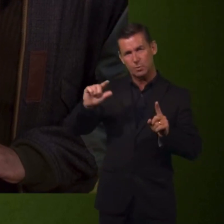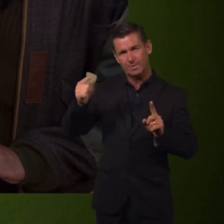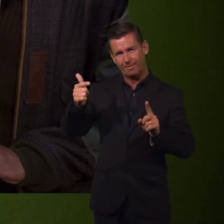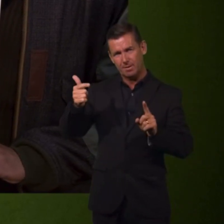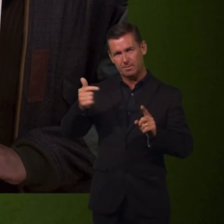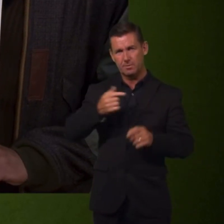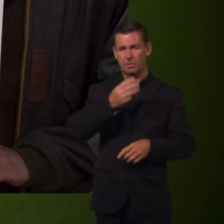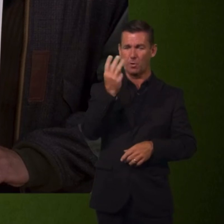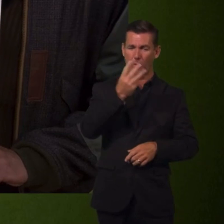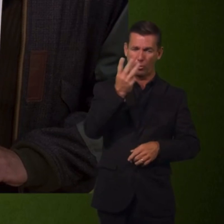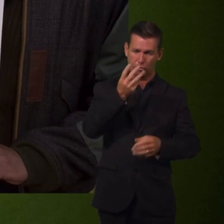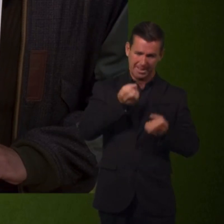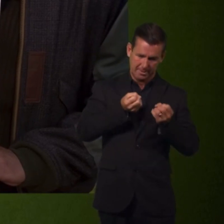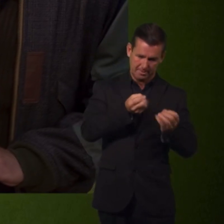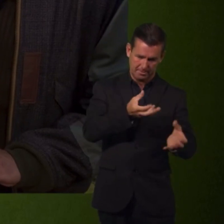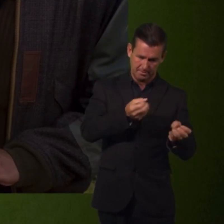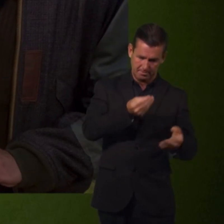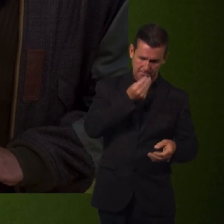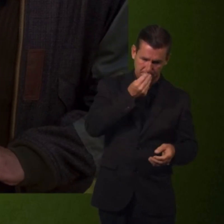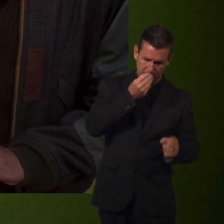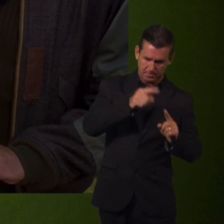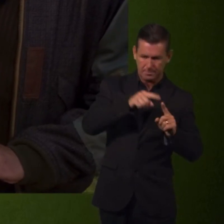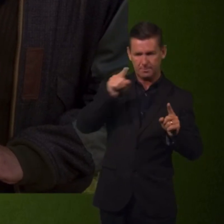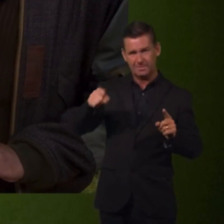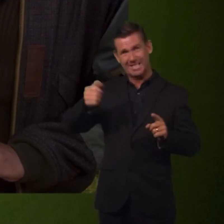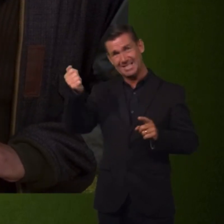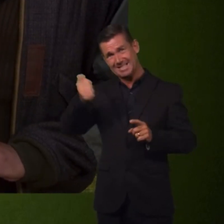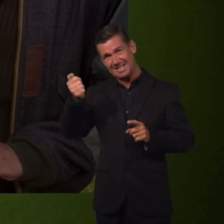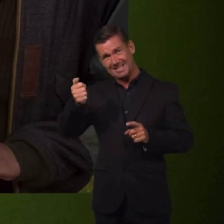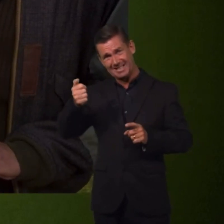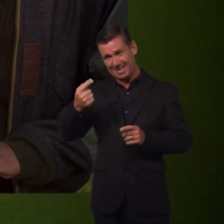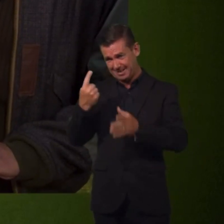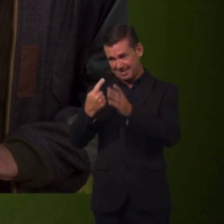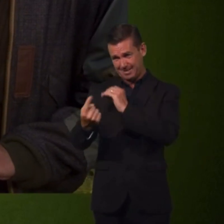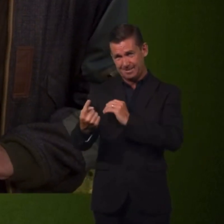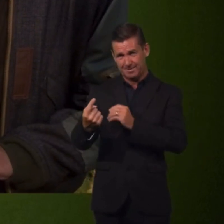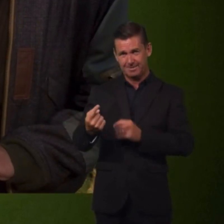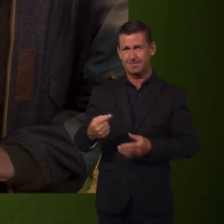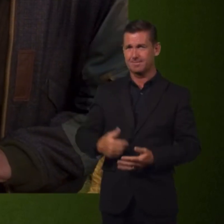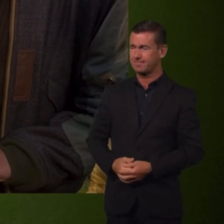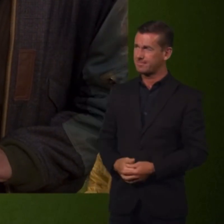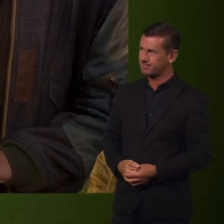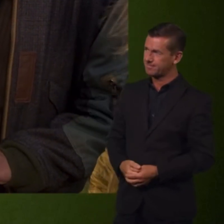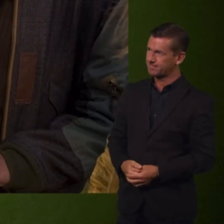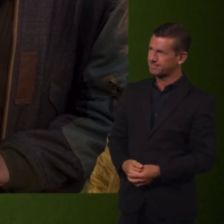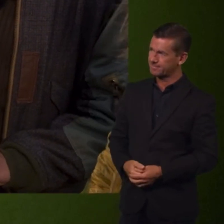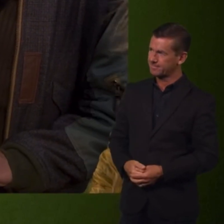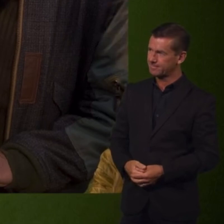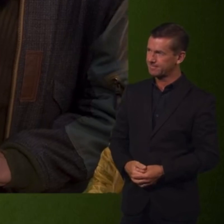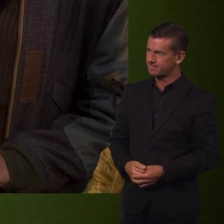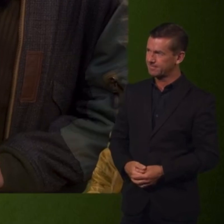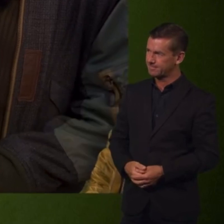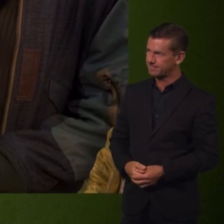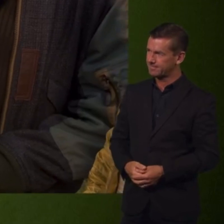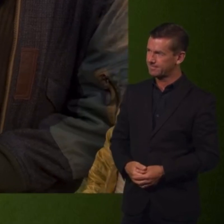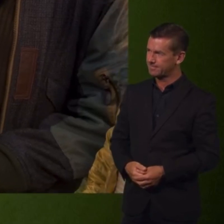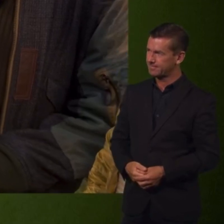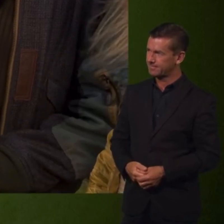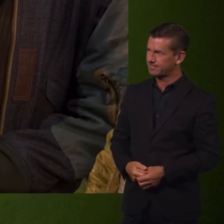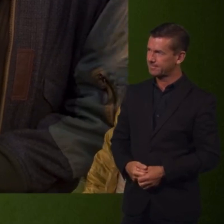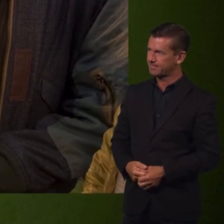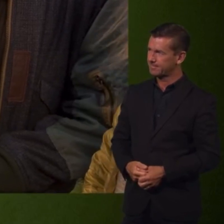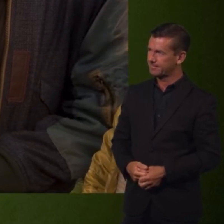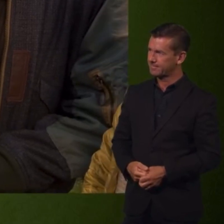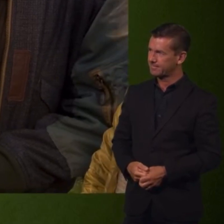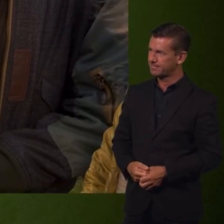meadow pipit, 16 to the cuckoo. At lunchtime on the same day, 11 to 19. And then today, Wednesday, here we've